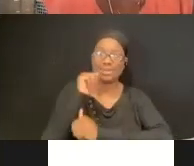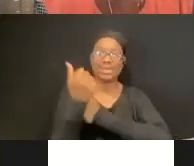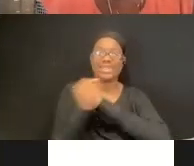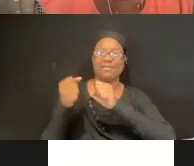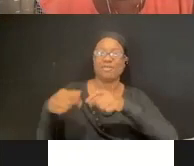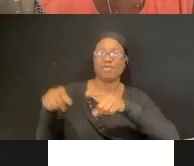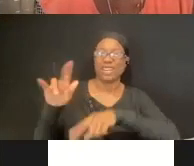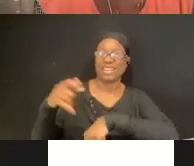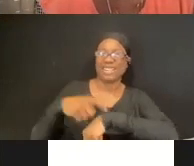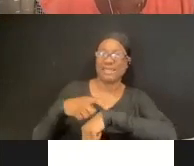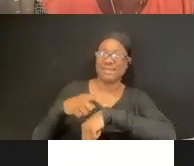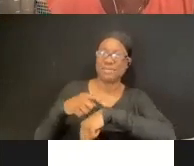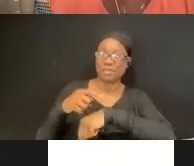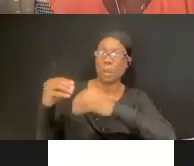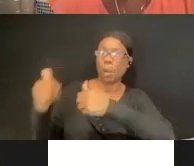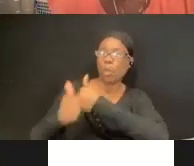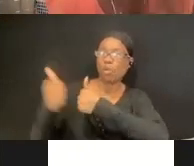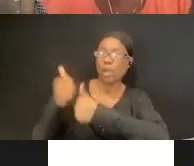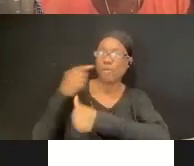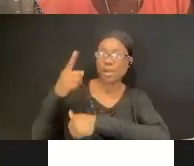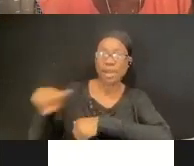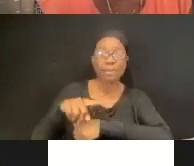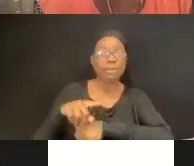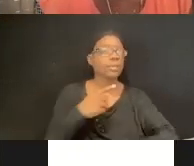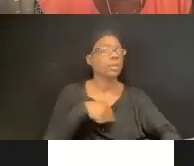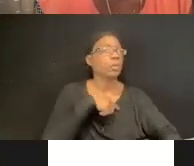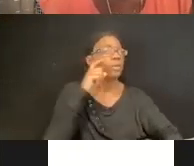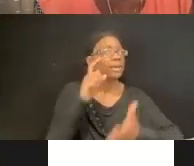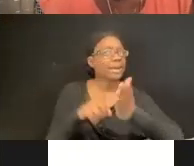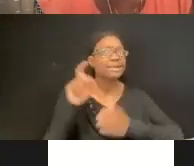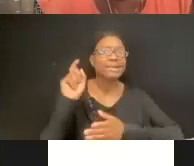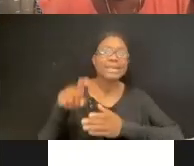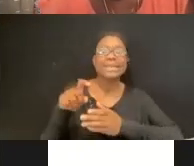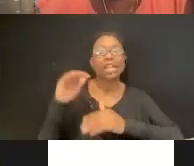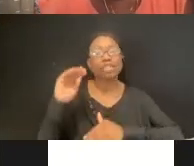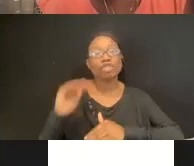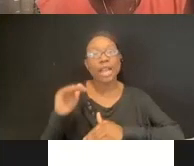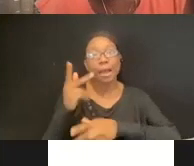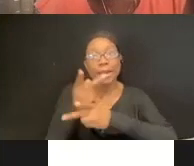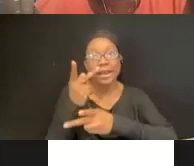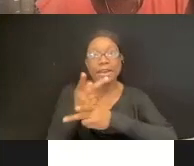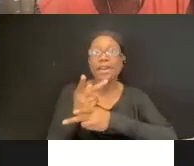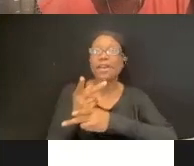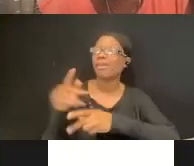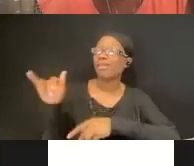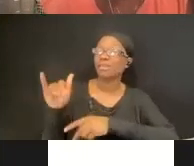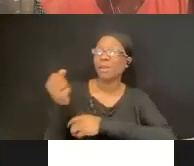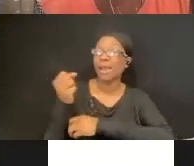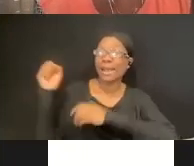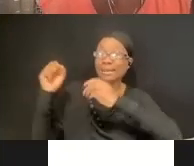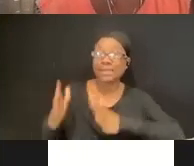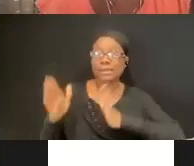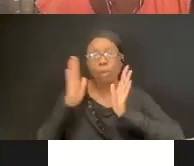We realized that there was a need for things like childcare, but also that the activists and the organizers who were taking it to the